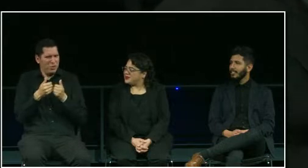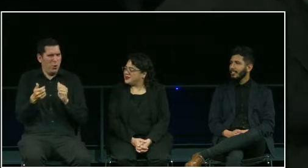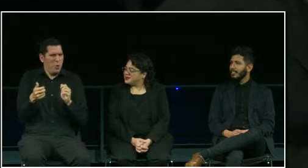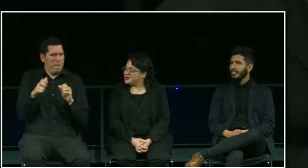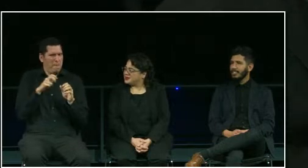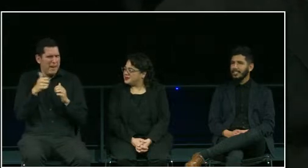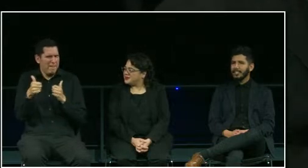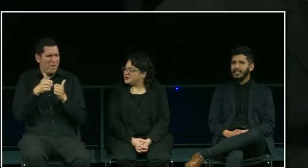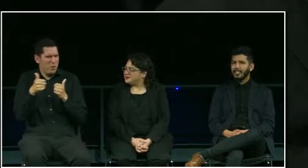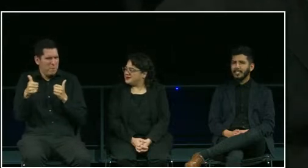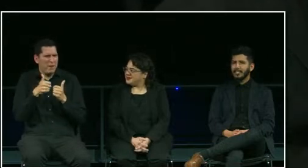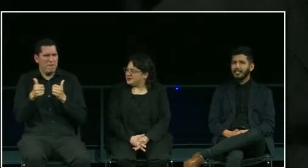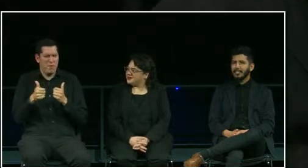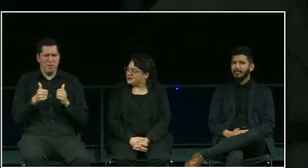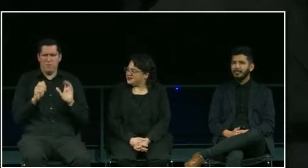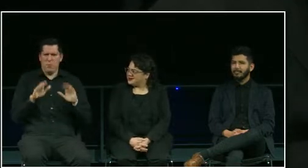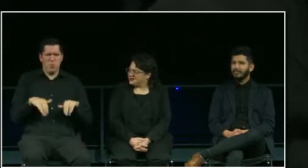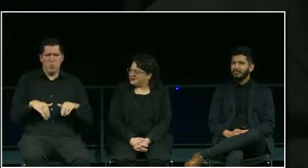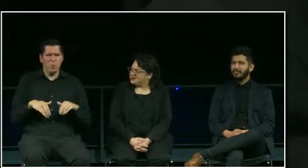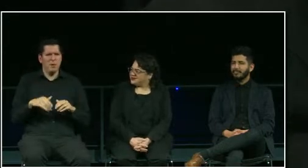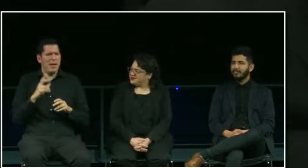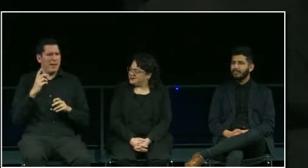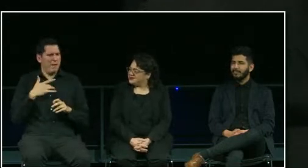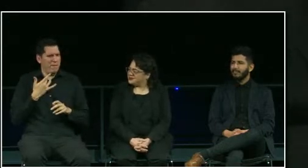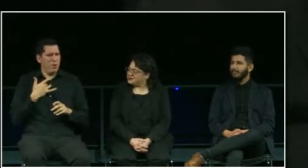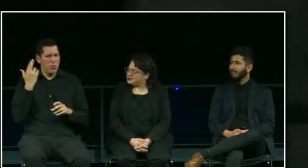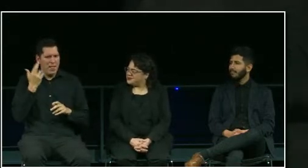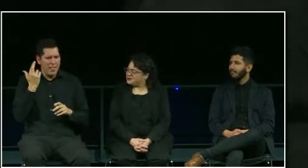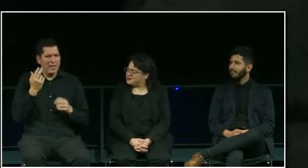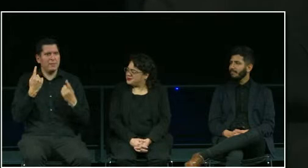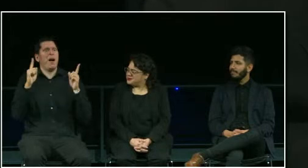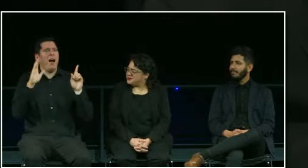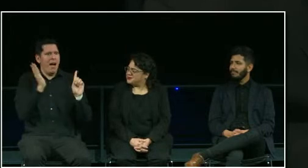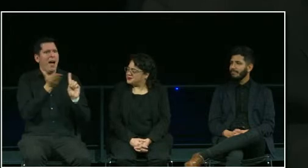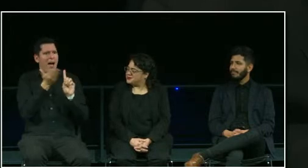that's about a good definition of how hard it was to get people.